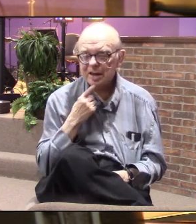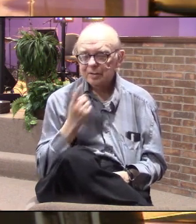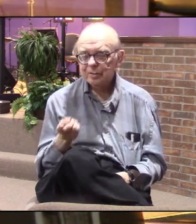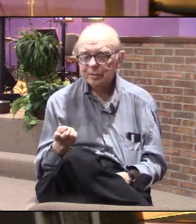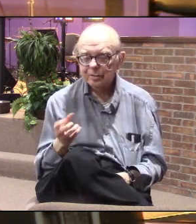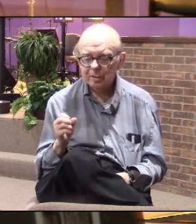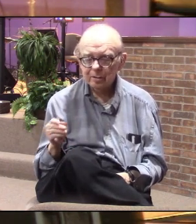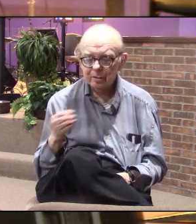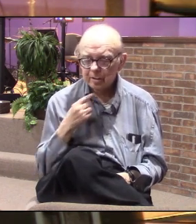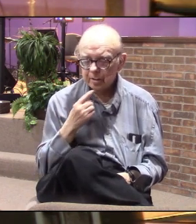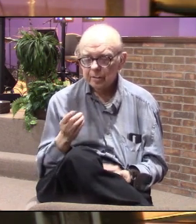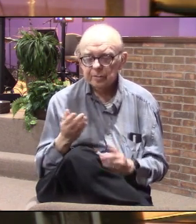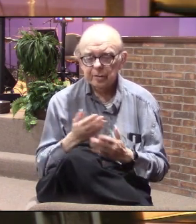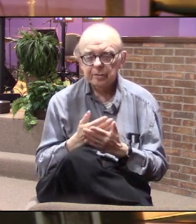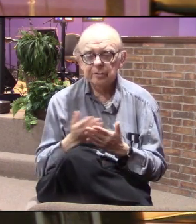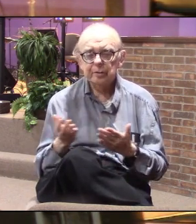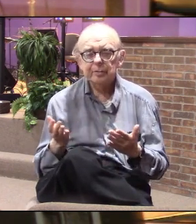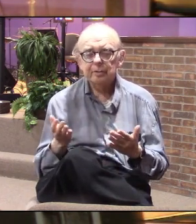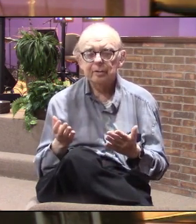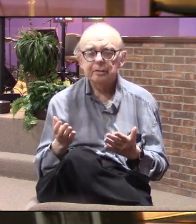May I say this to you?